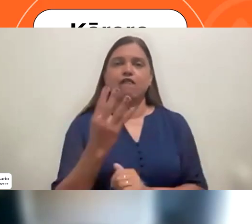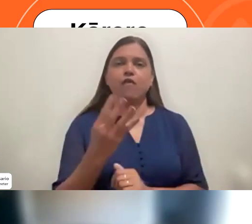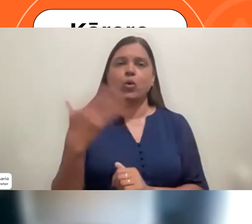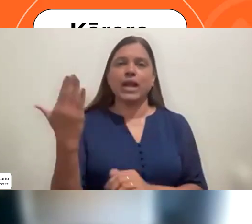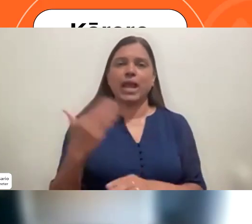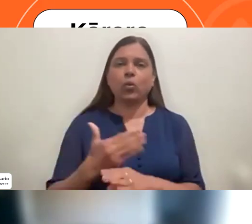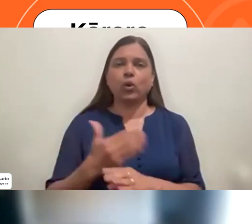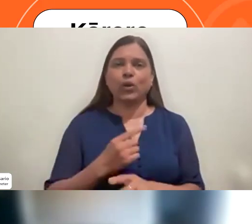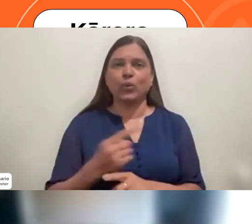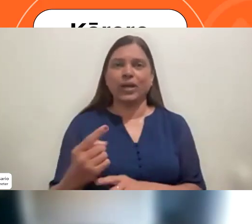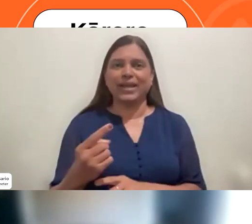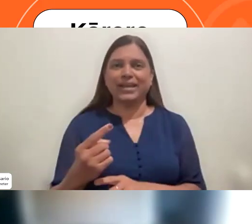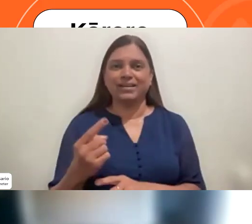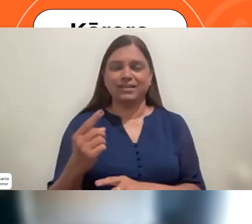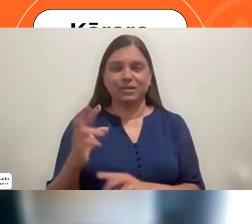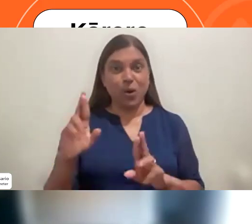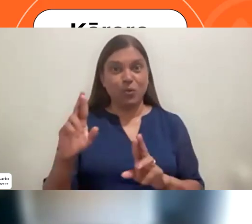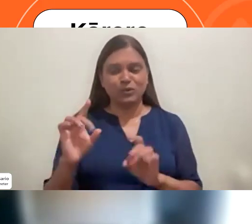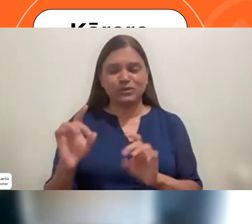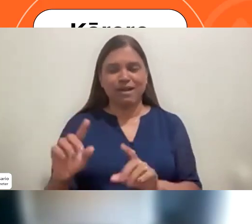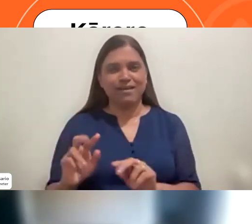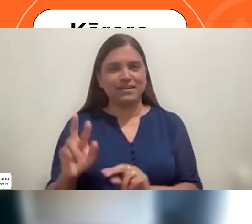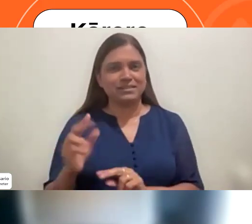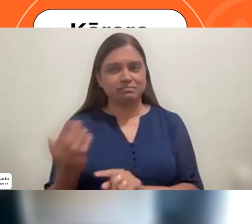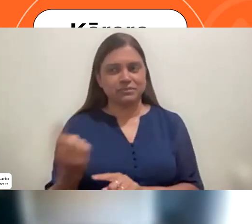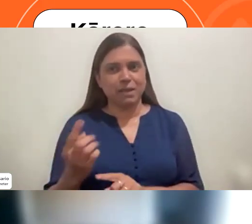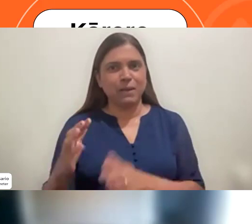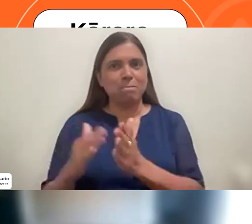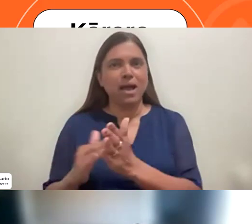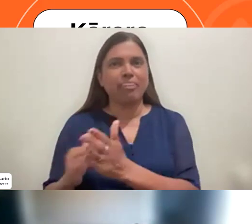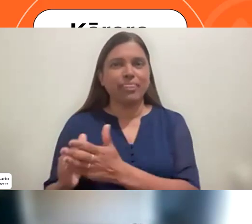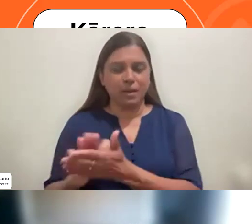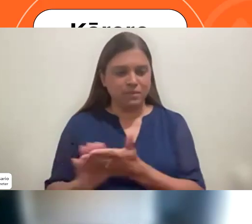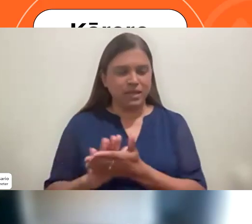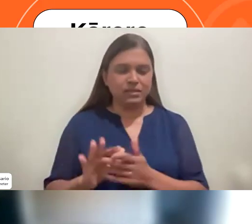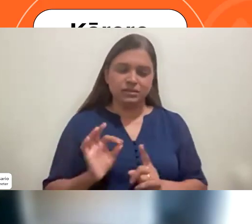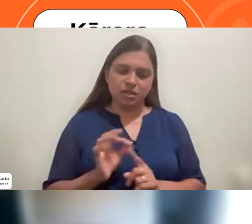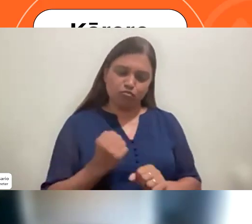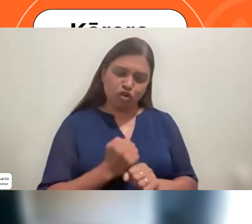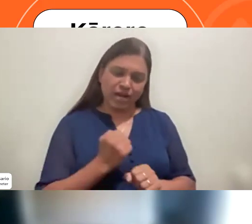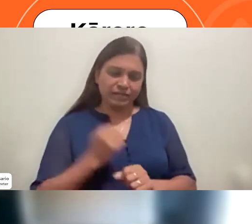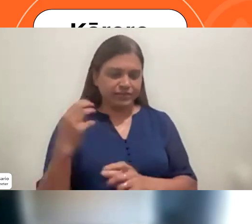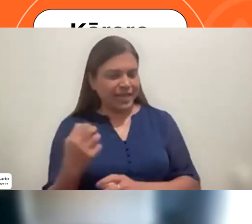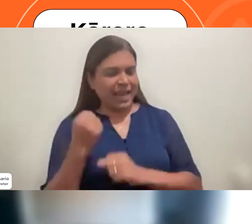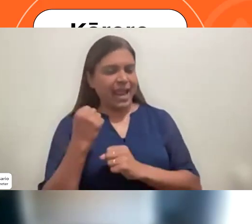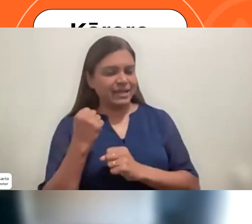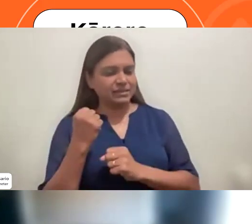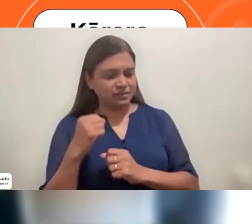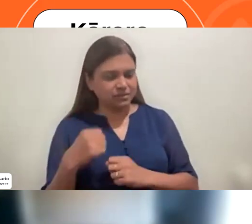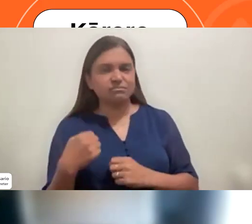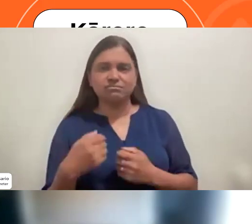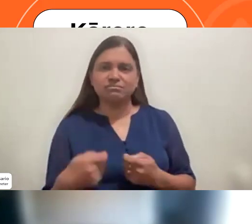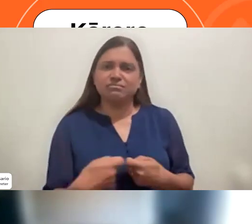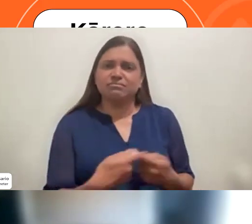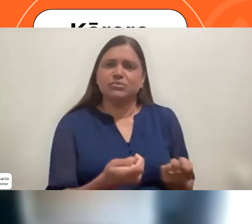exciting. And we think it's really important that you pass on the productivity gains to your staff while clearing wait lists,